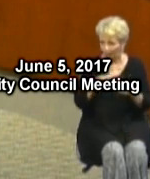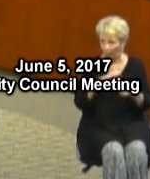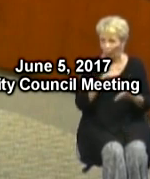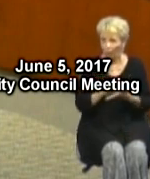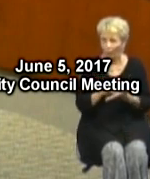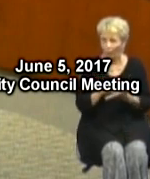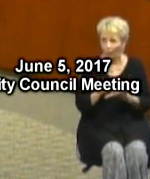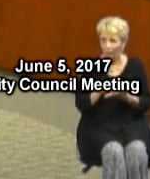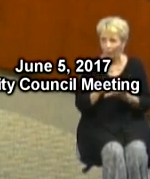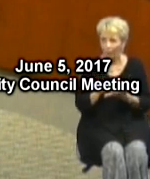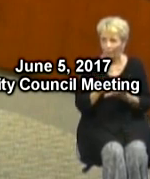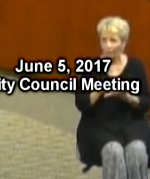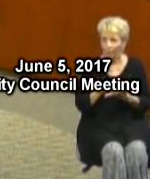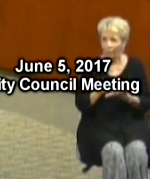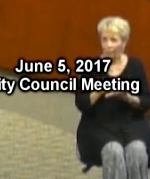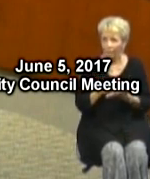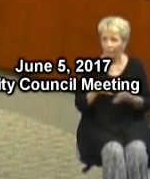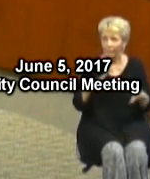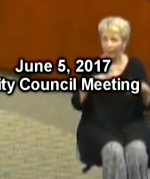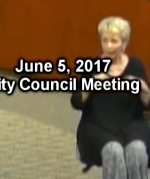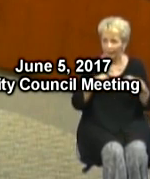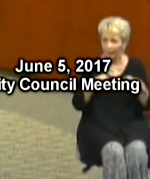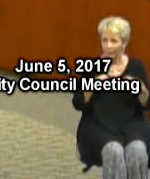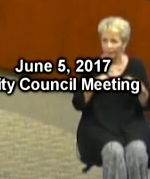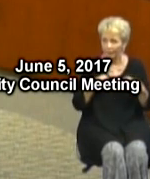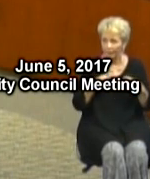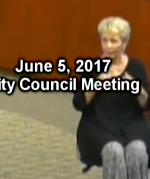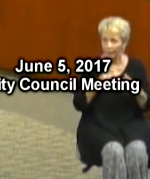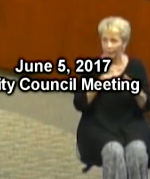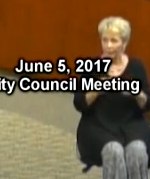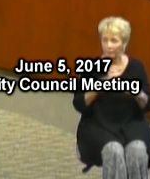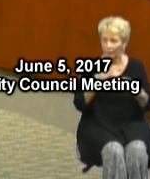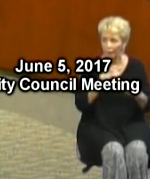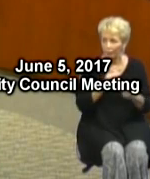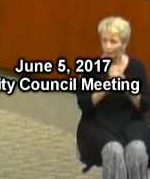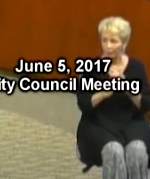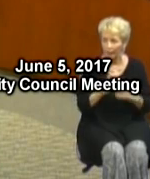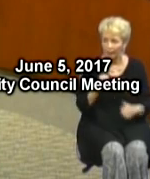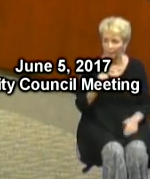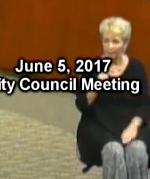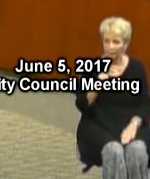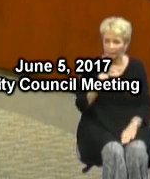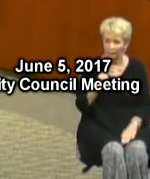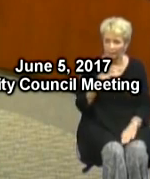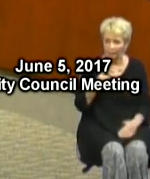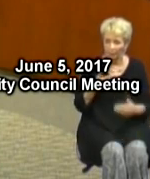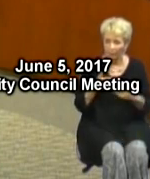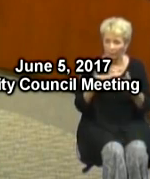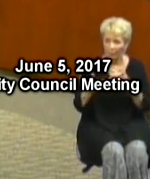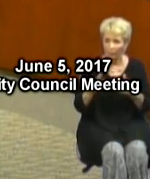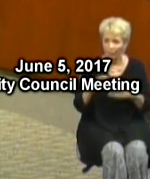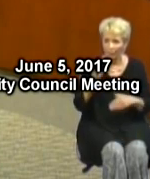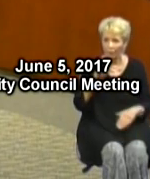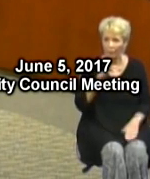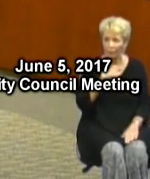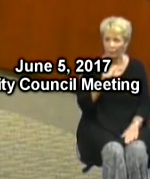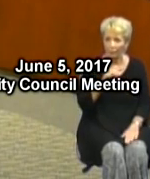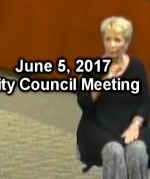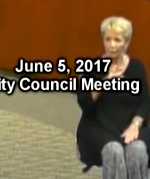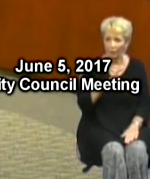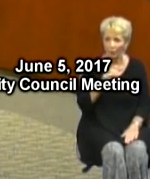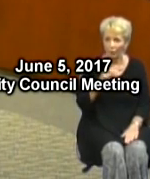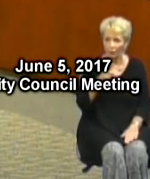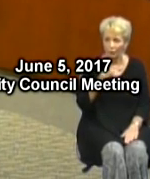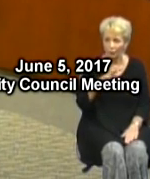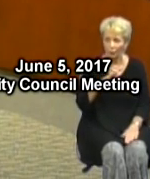Not all in favor signify saying aye. Aye. Motion passes. I move we appoint Mark Scholler to the Planning